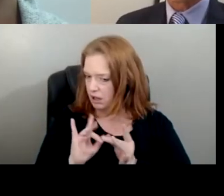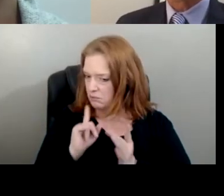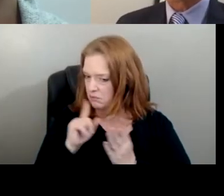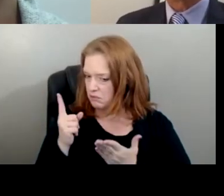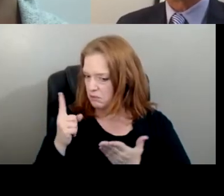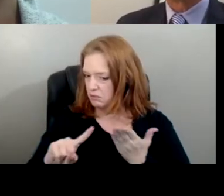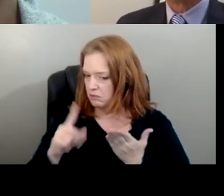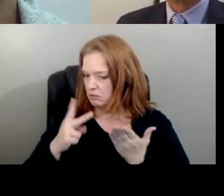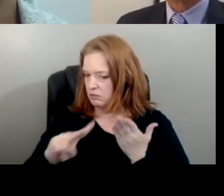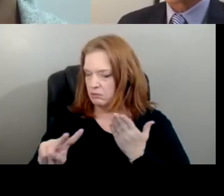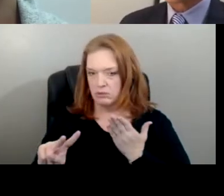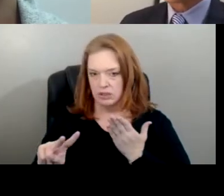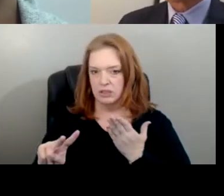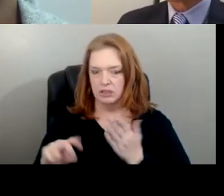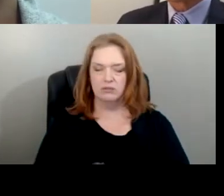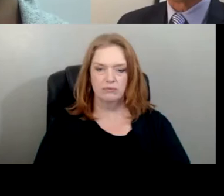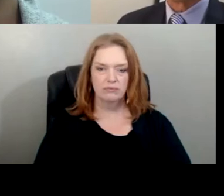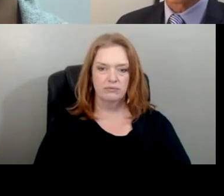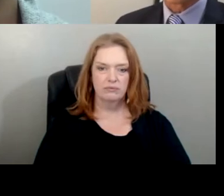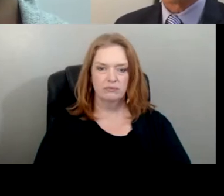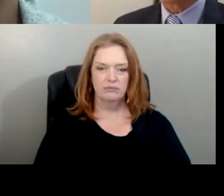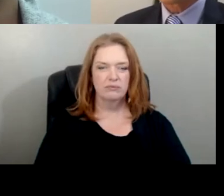just extended their